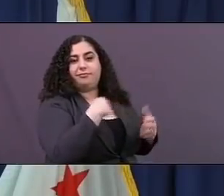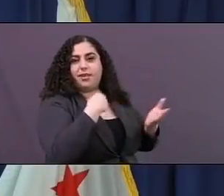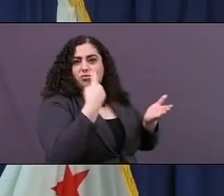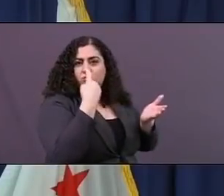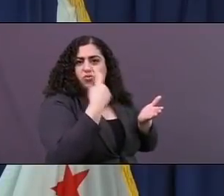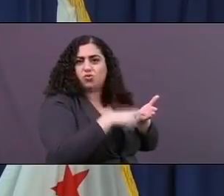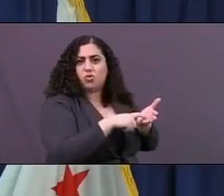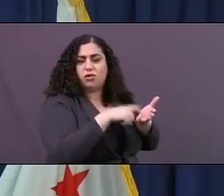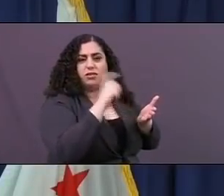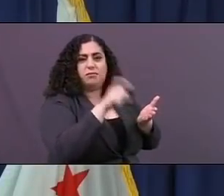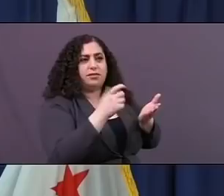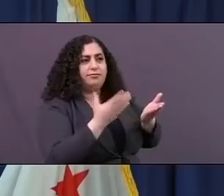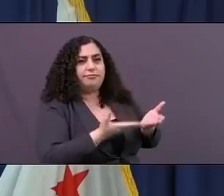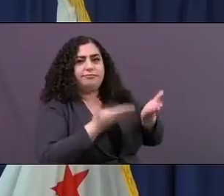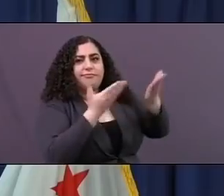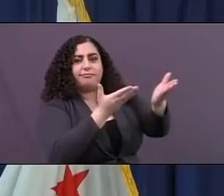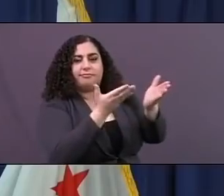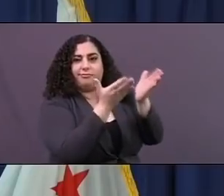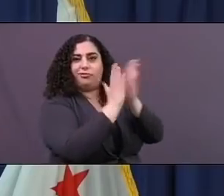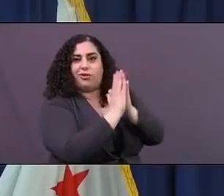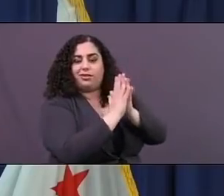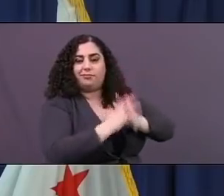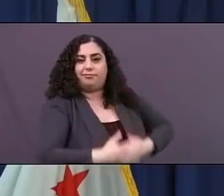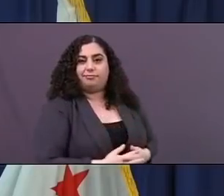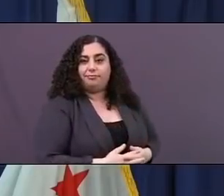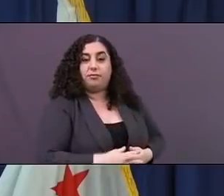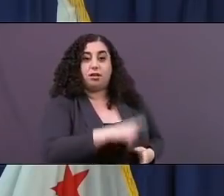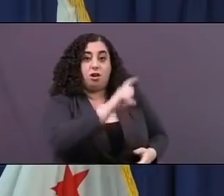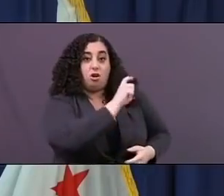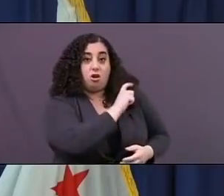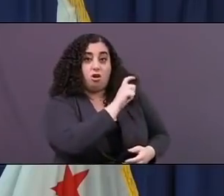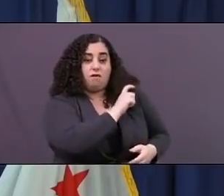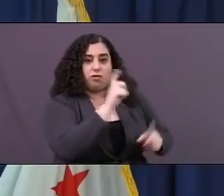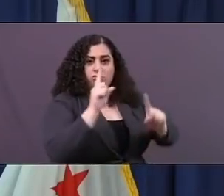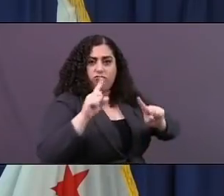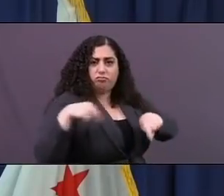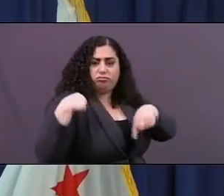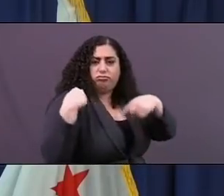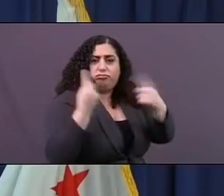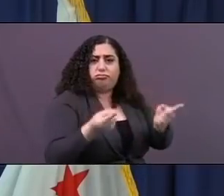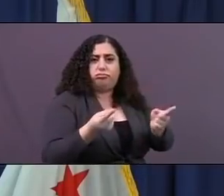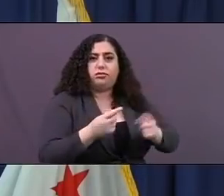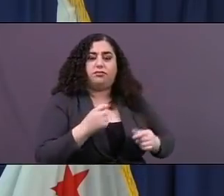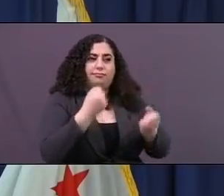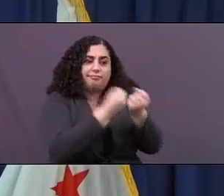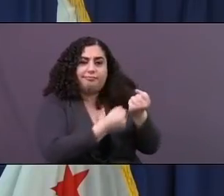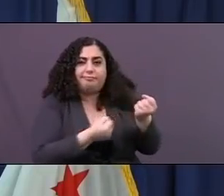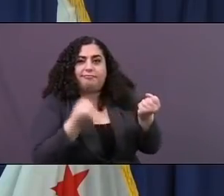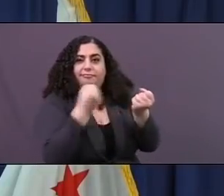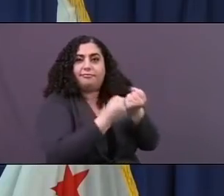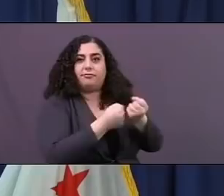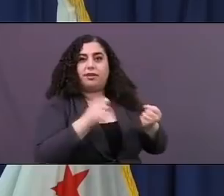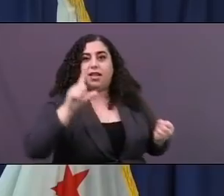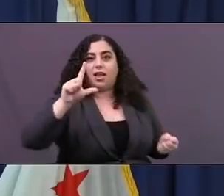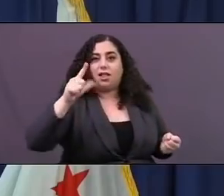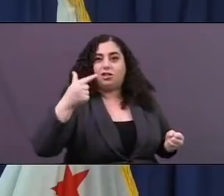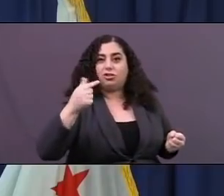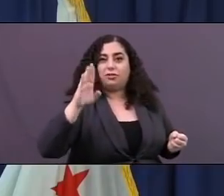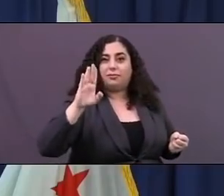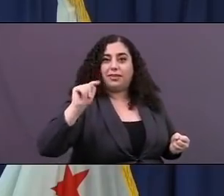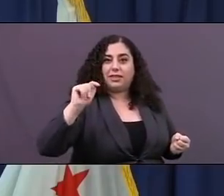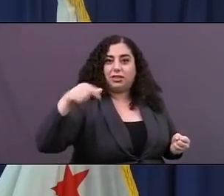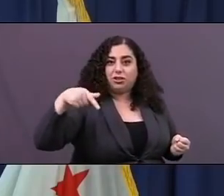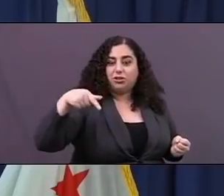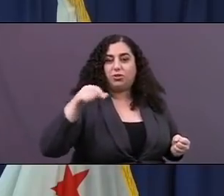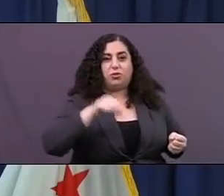that our officers who have so proudly supported LGBTQ and Pride, I think it's important that they continue to